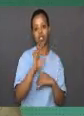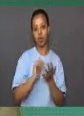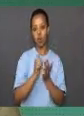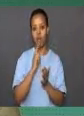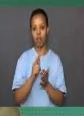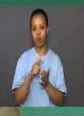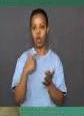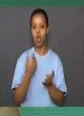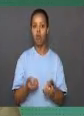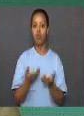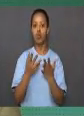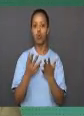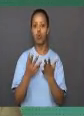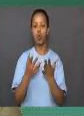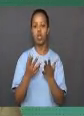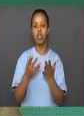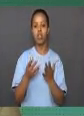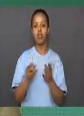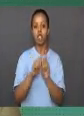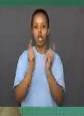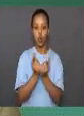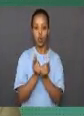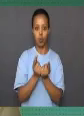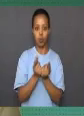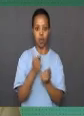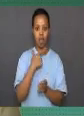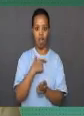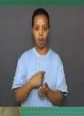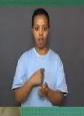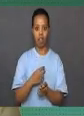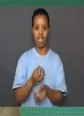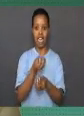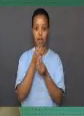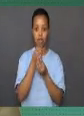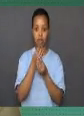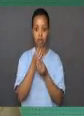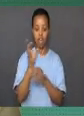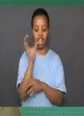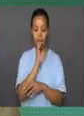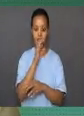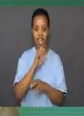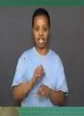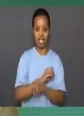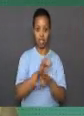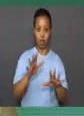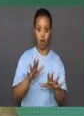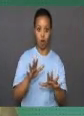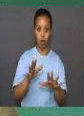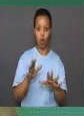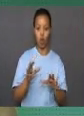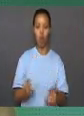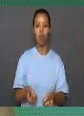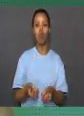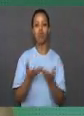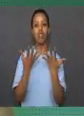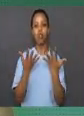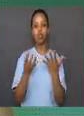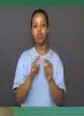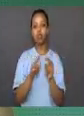of a group are working together to search for food, there is a greater chance one